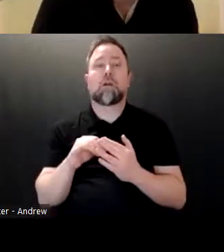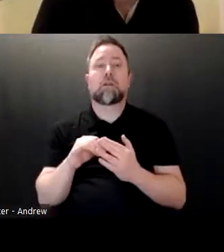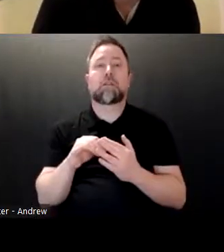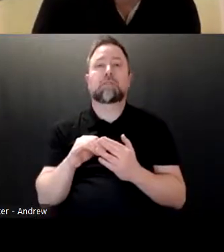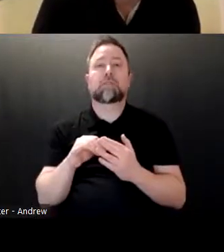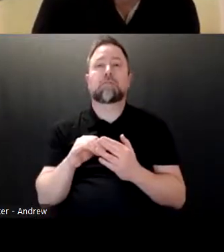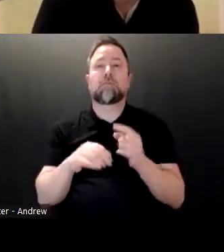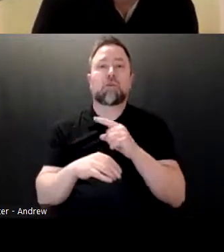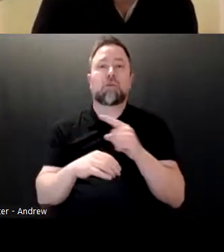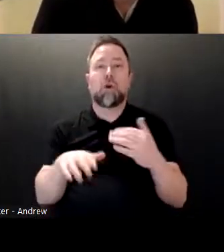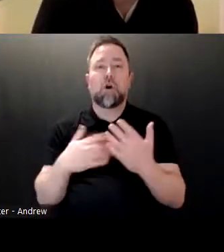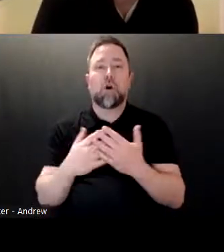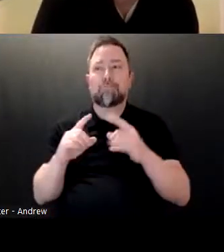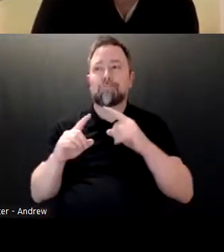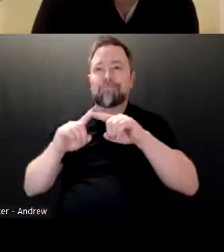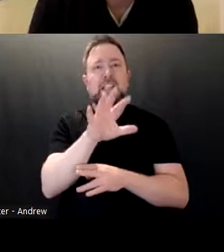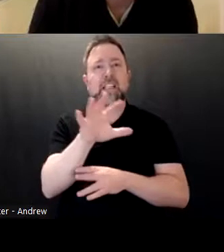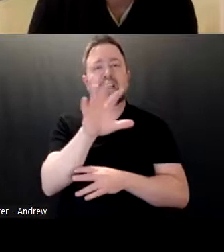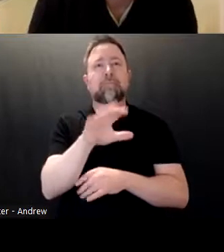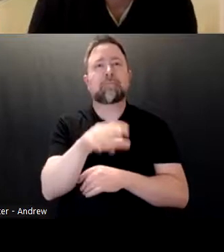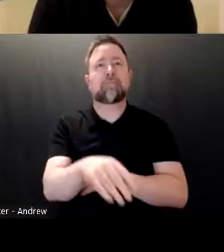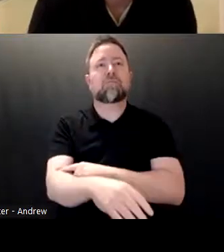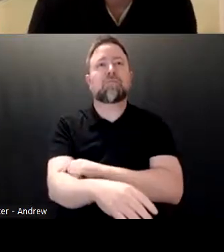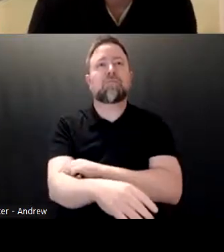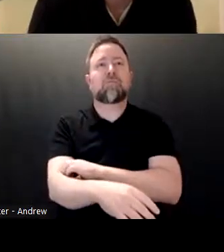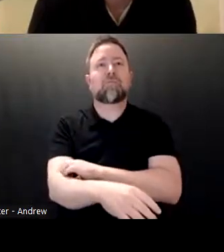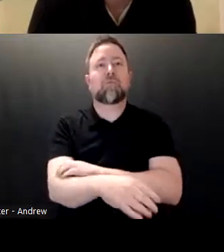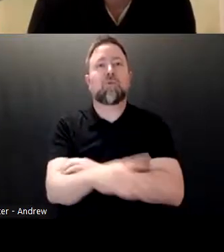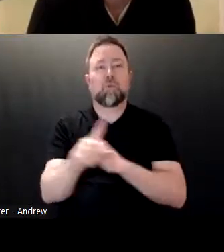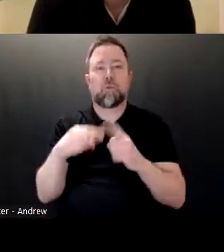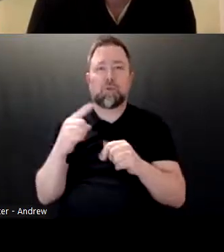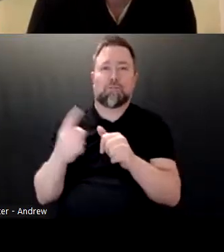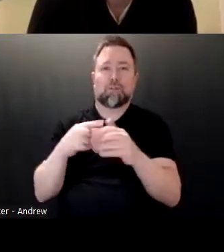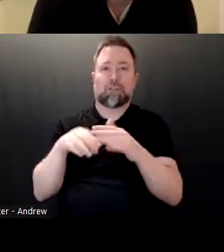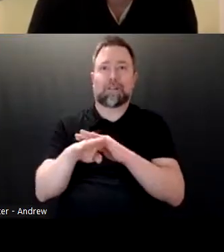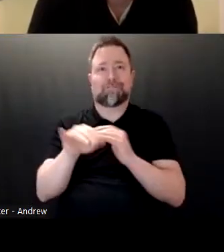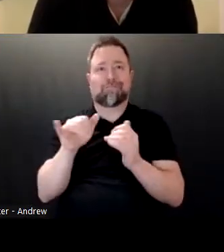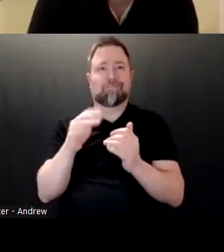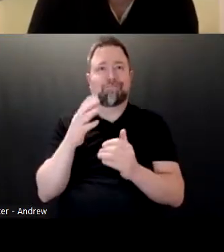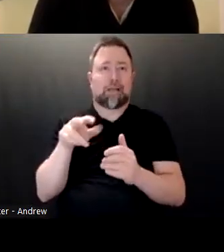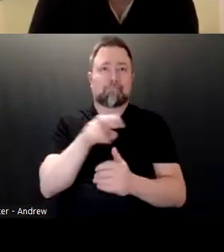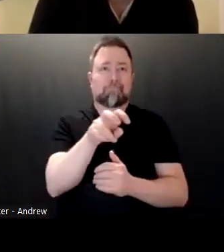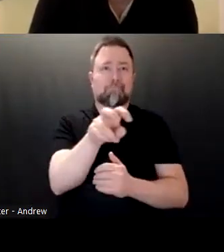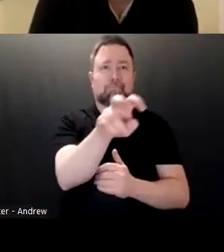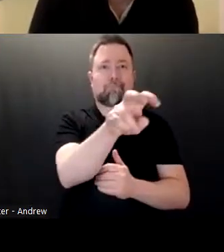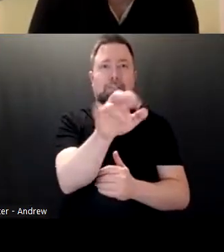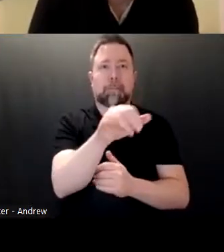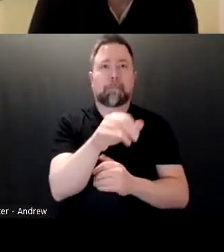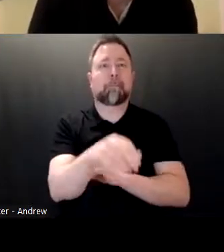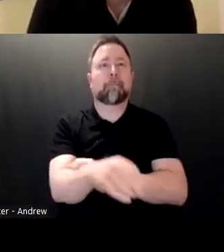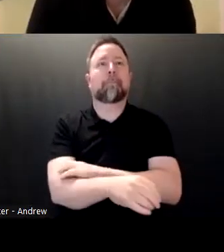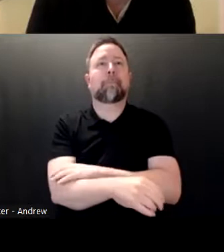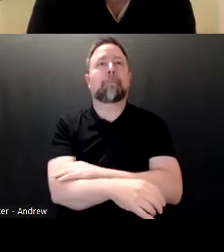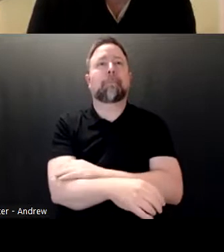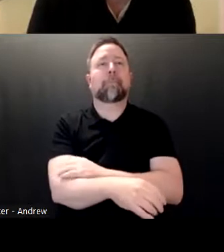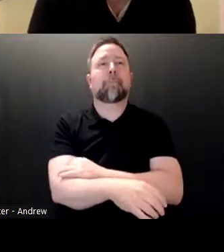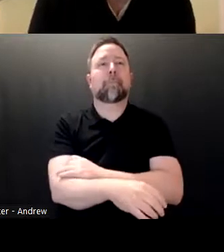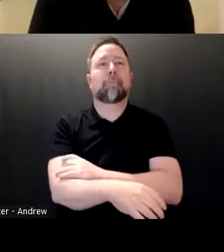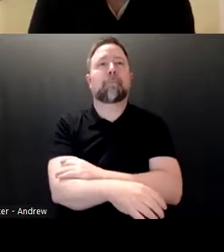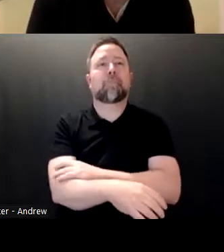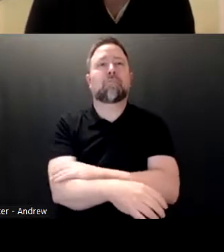studio. And again, these are very personal. The construction trades were segregated in the day. Aaron Coleman on the left was a Black man, so he would have